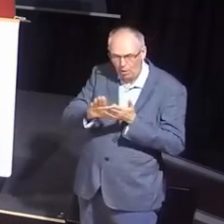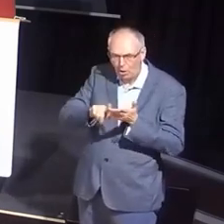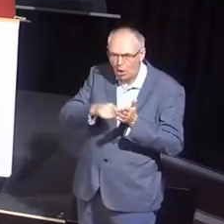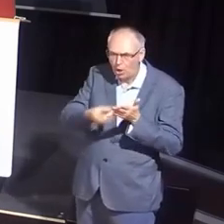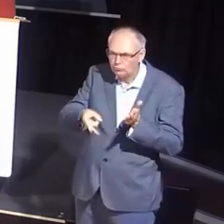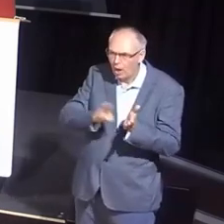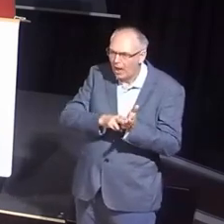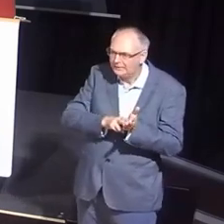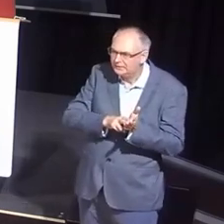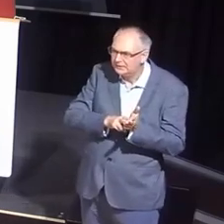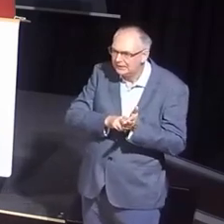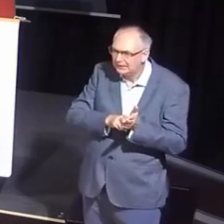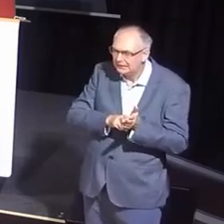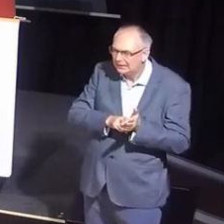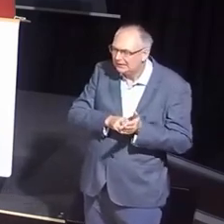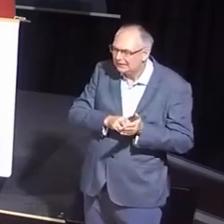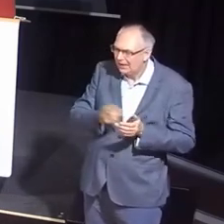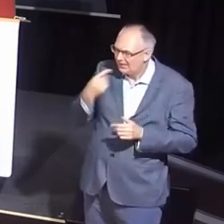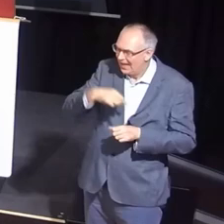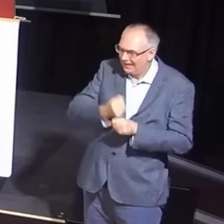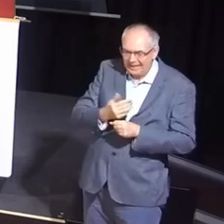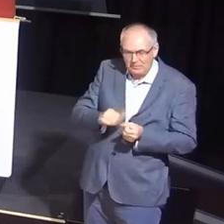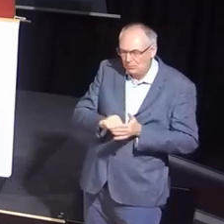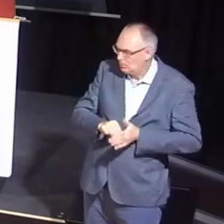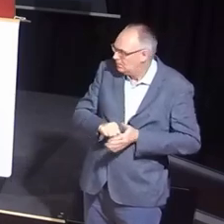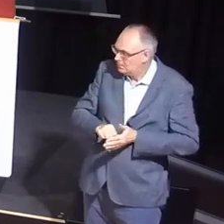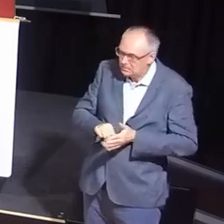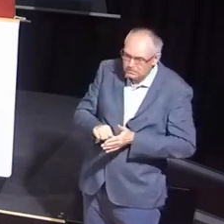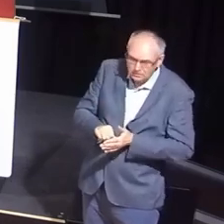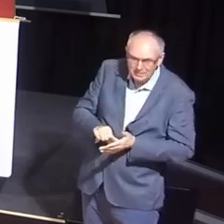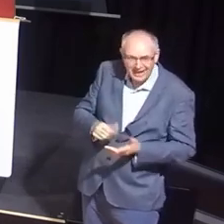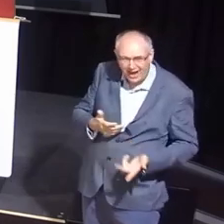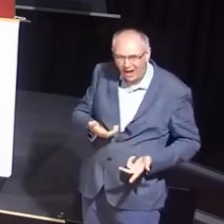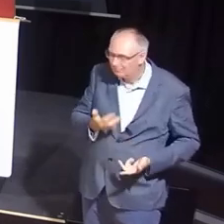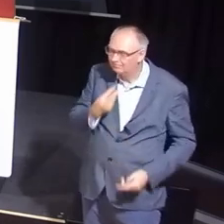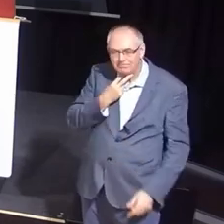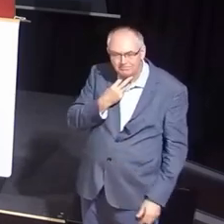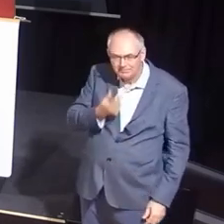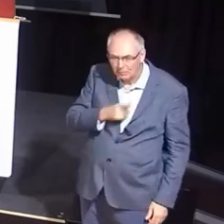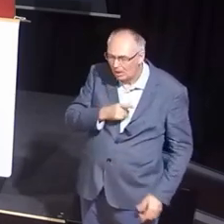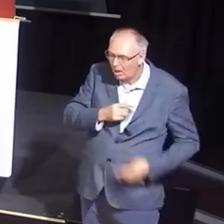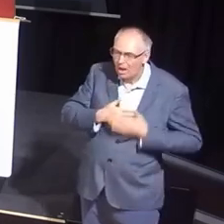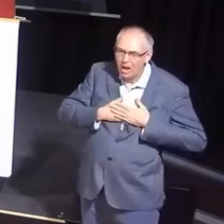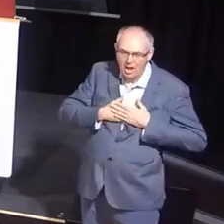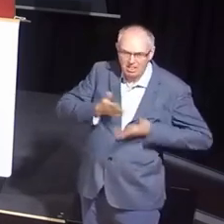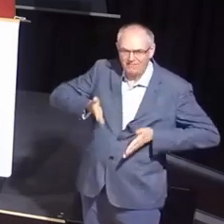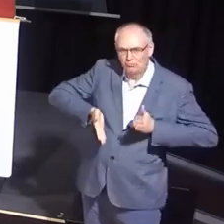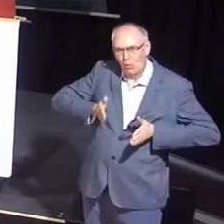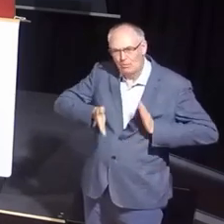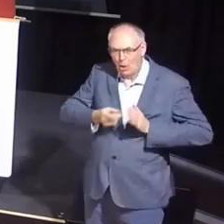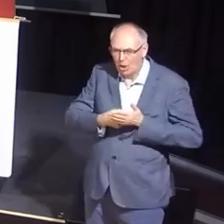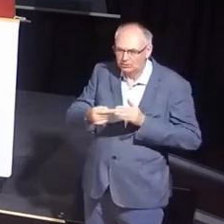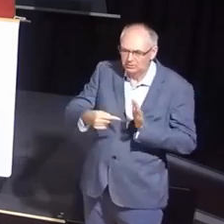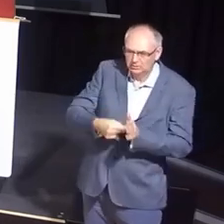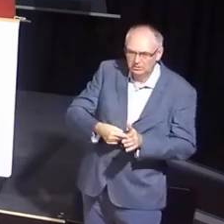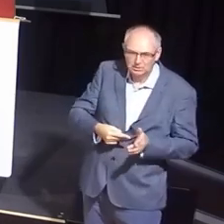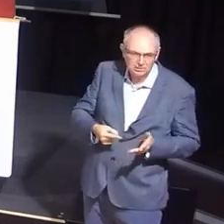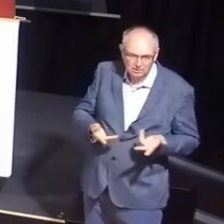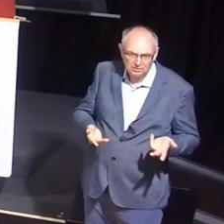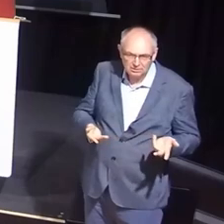and I really struggled with that game at first, and I was super bummed because I was so excited. I love robots because I am a very stereotypical autistic